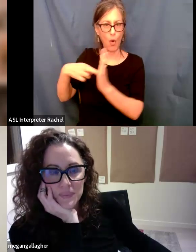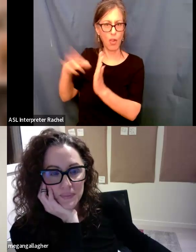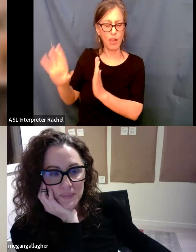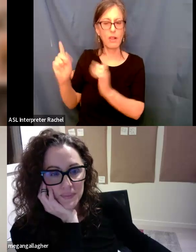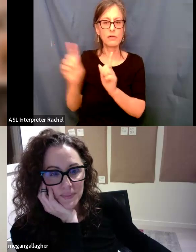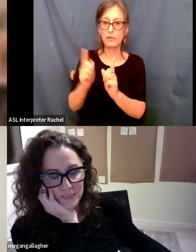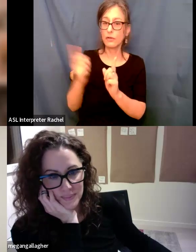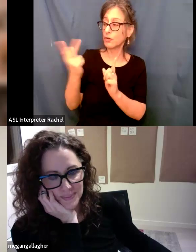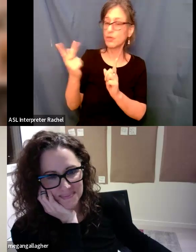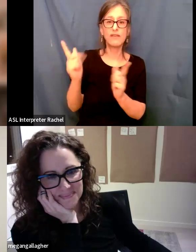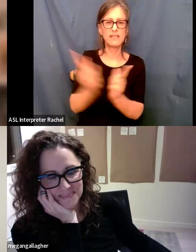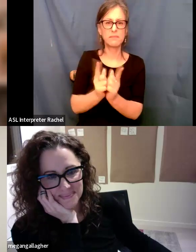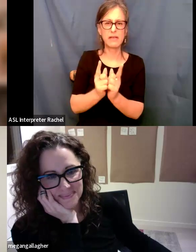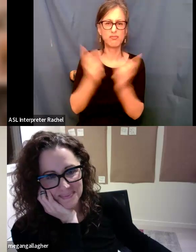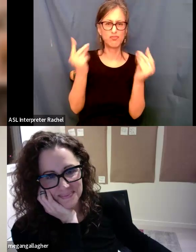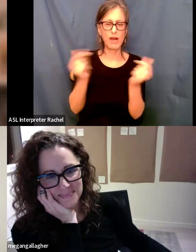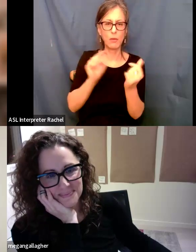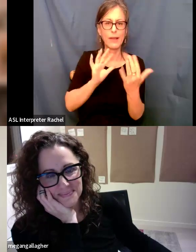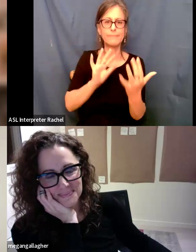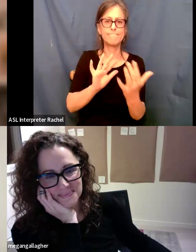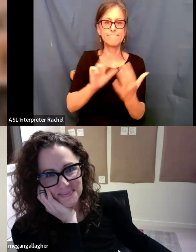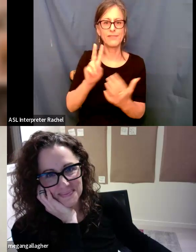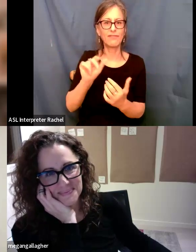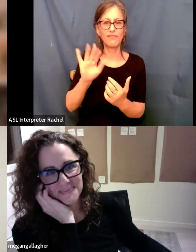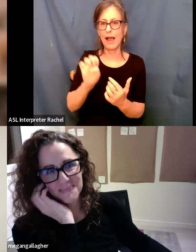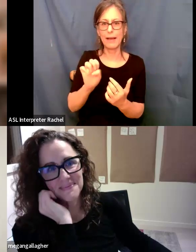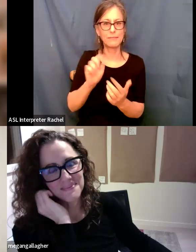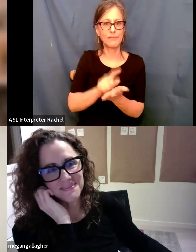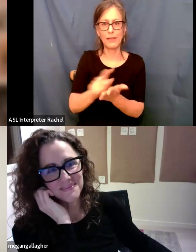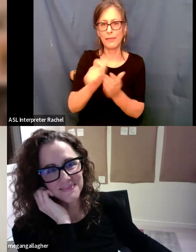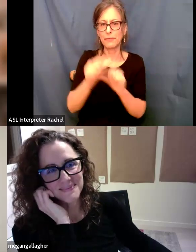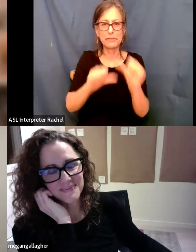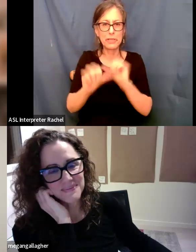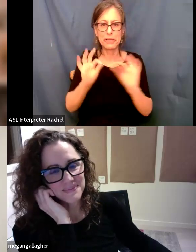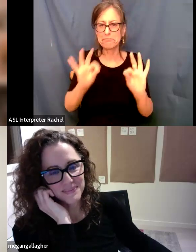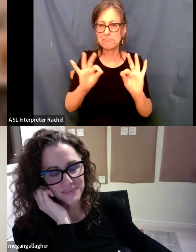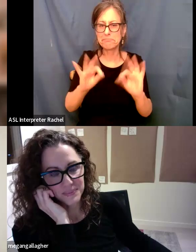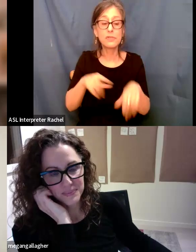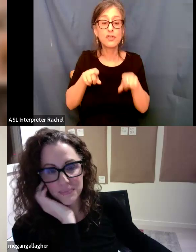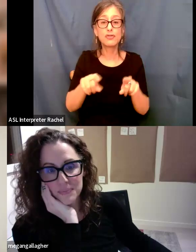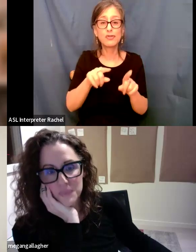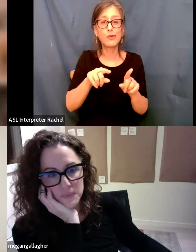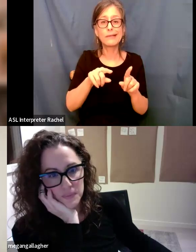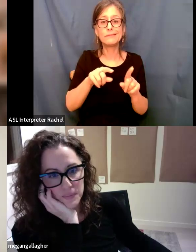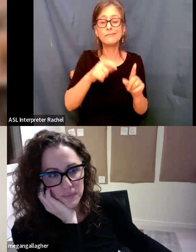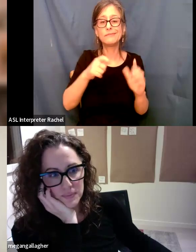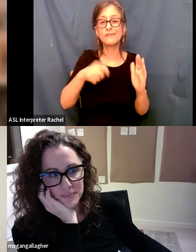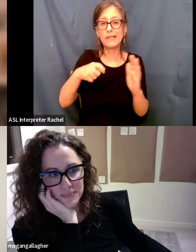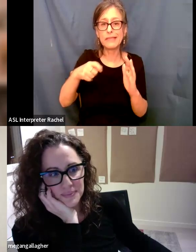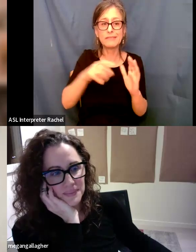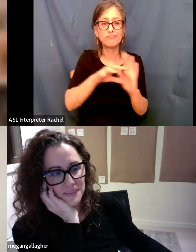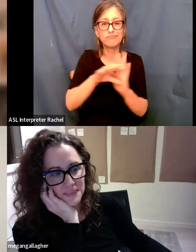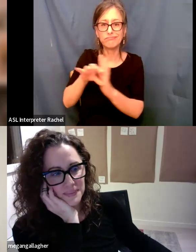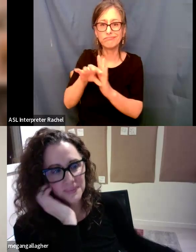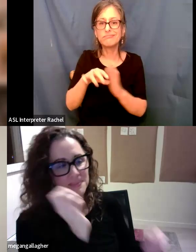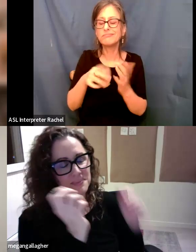just immediately just vibed and immediately fell in love. And, all throughout filming, like